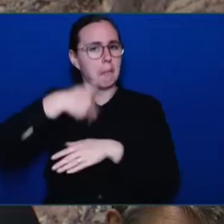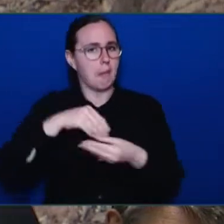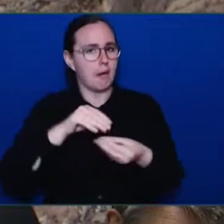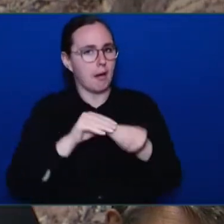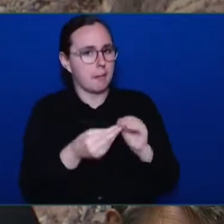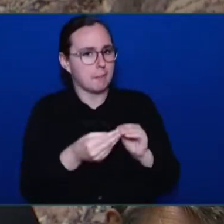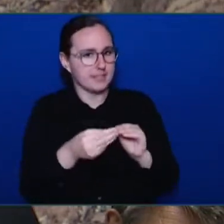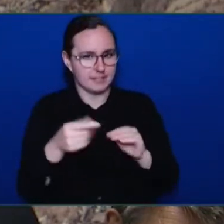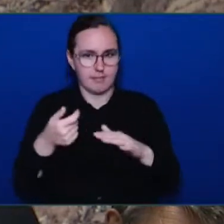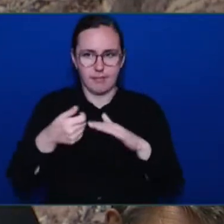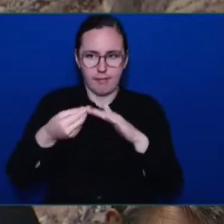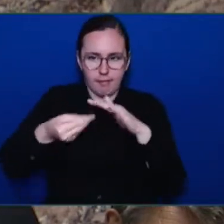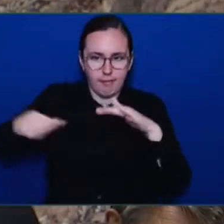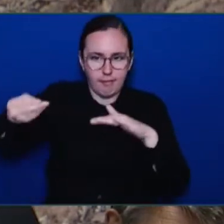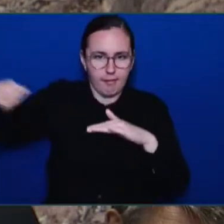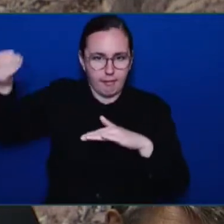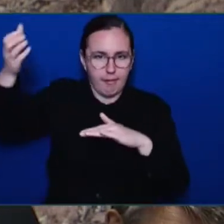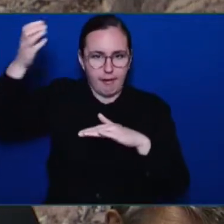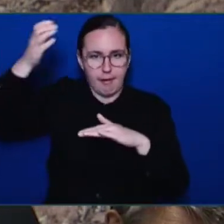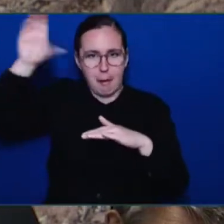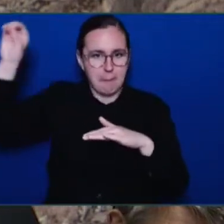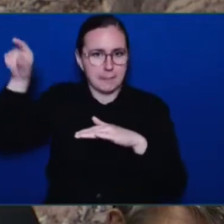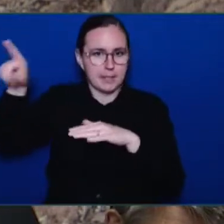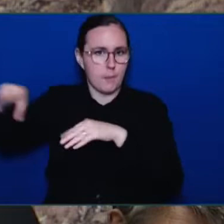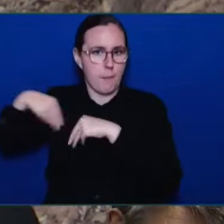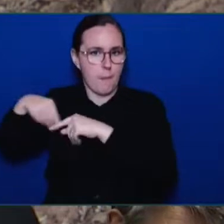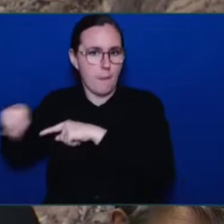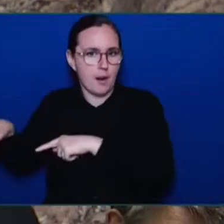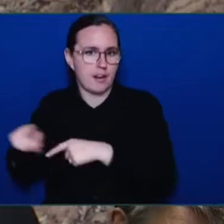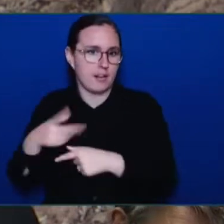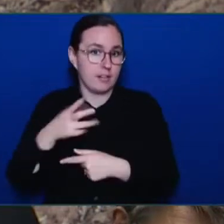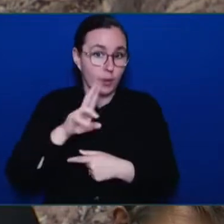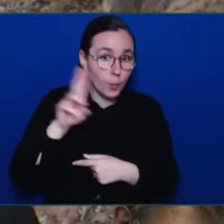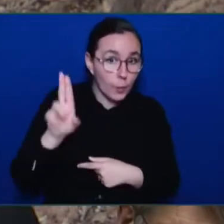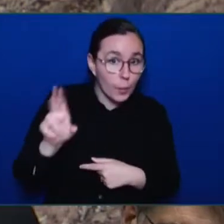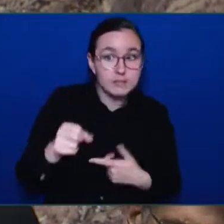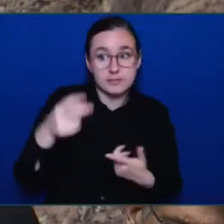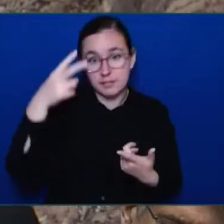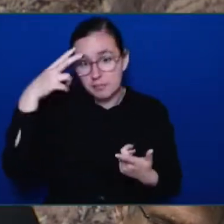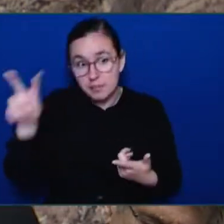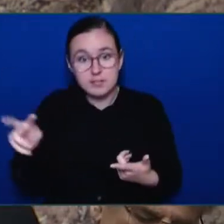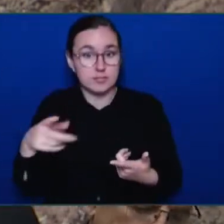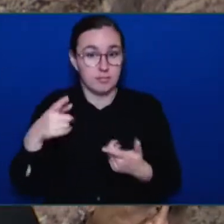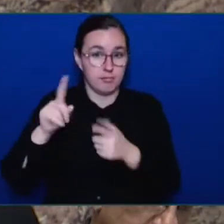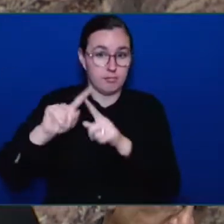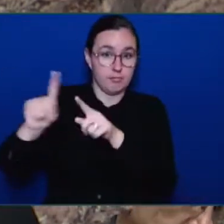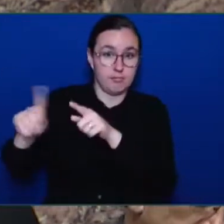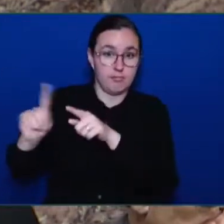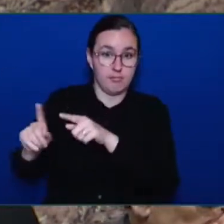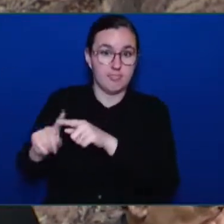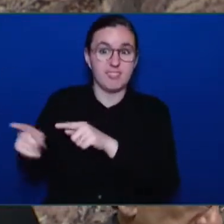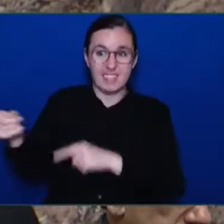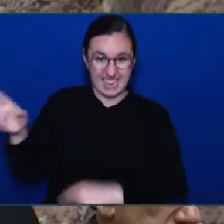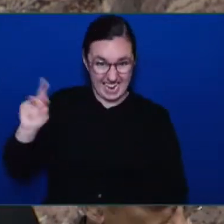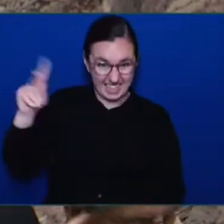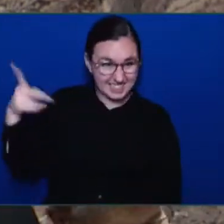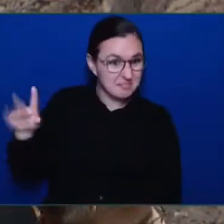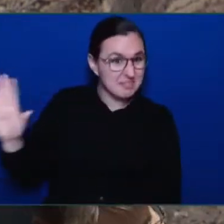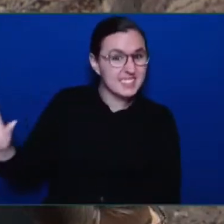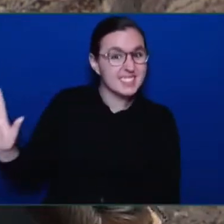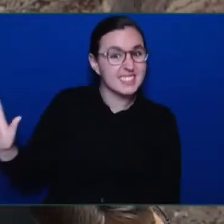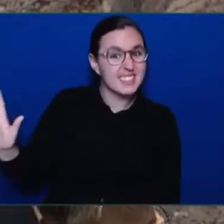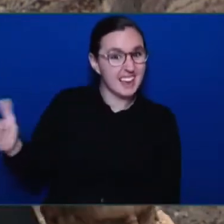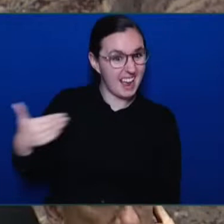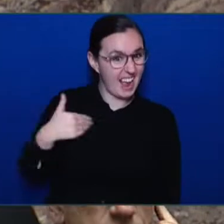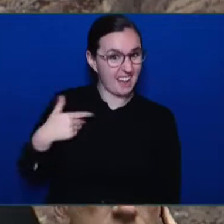Mexico. Here's a bit more of the hypocrisy we see of the NDP, Mr. Speaker. Since the last election, well, you